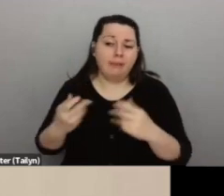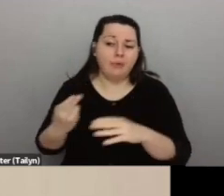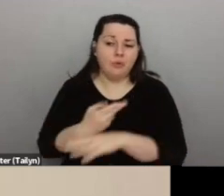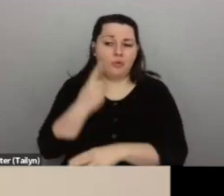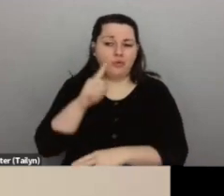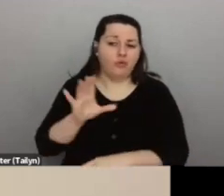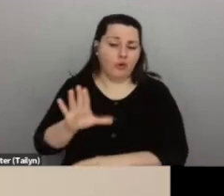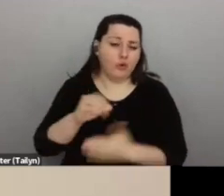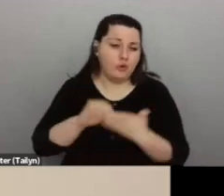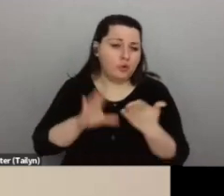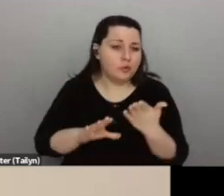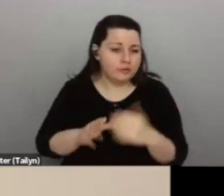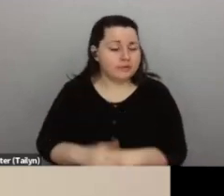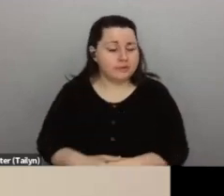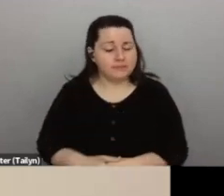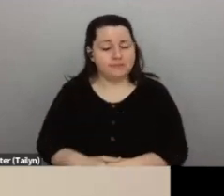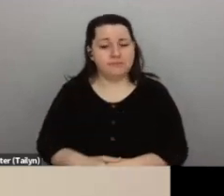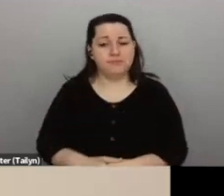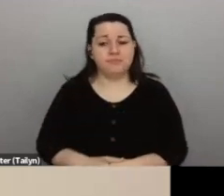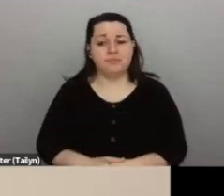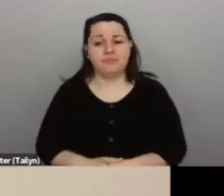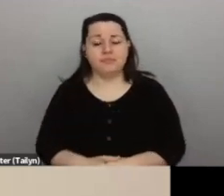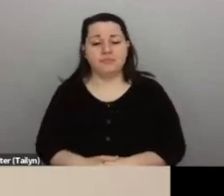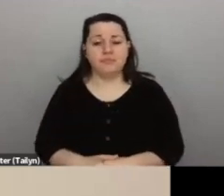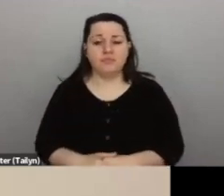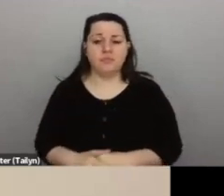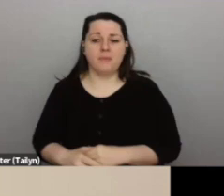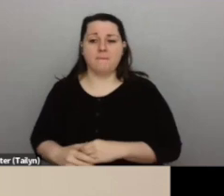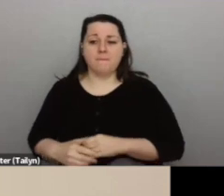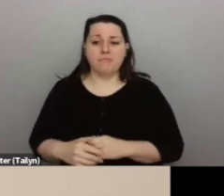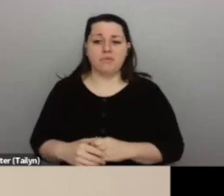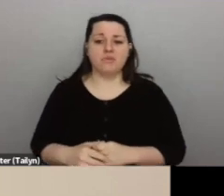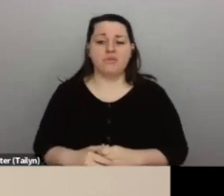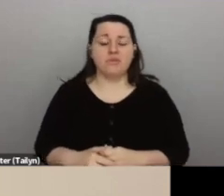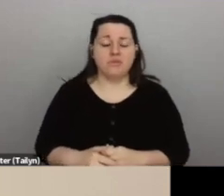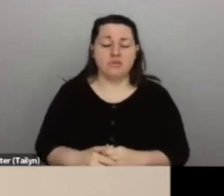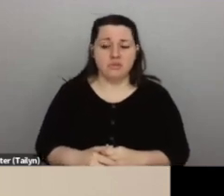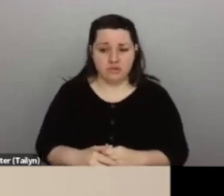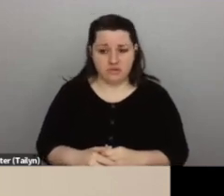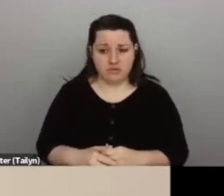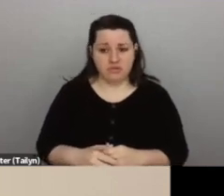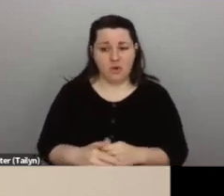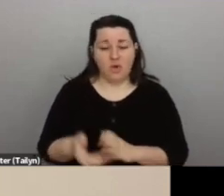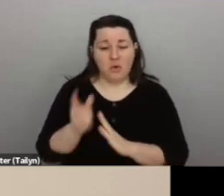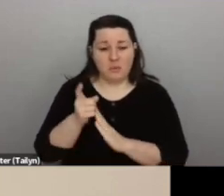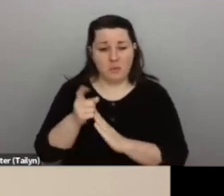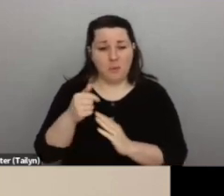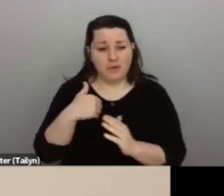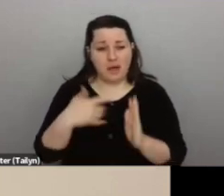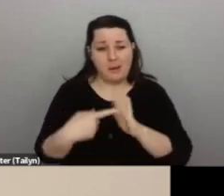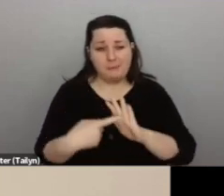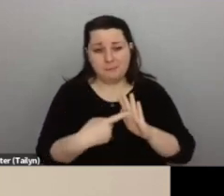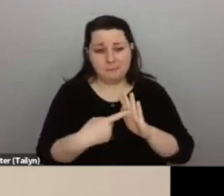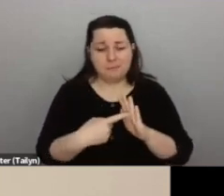students in the future. So, the thing that I will be sharing momentarily is